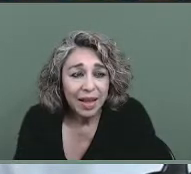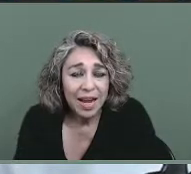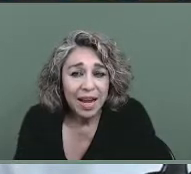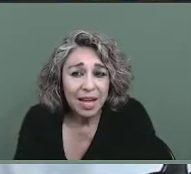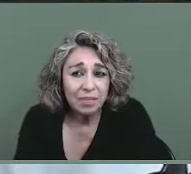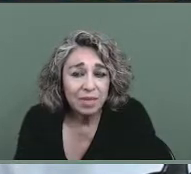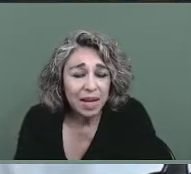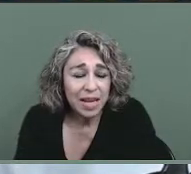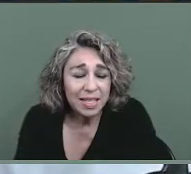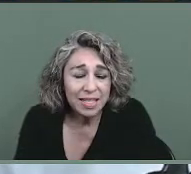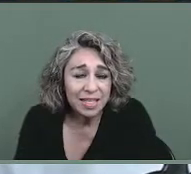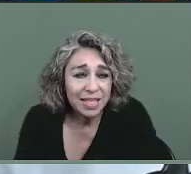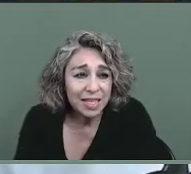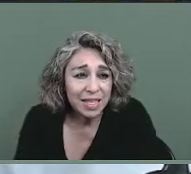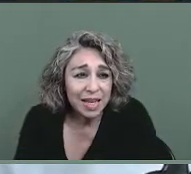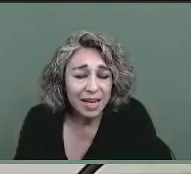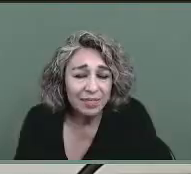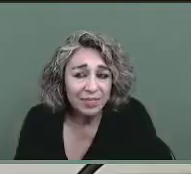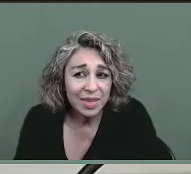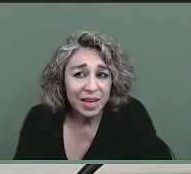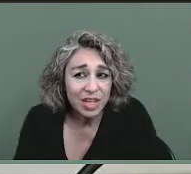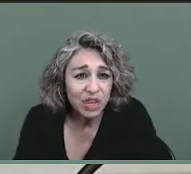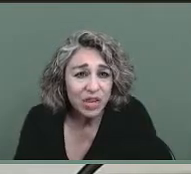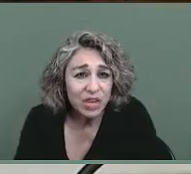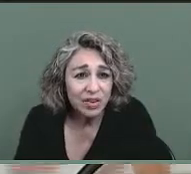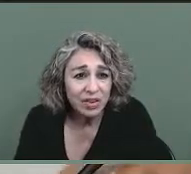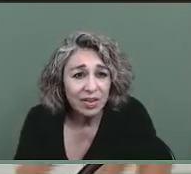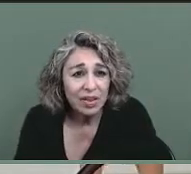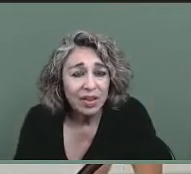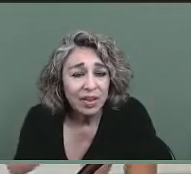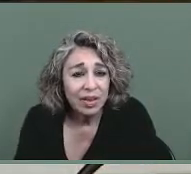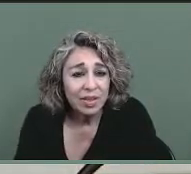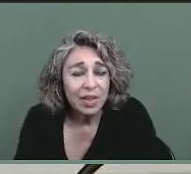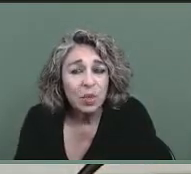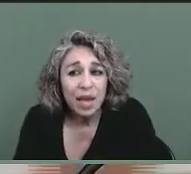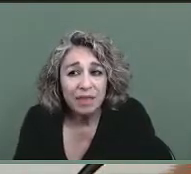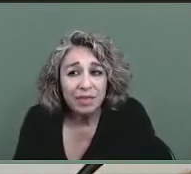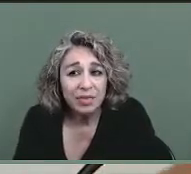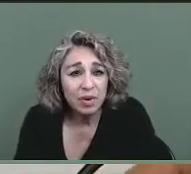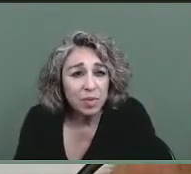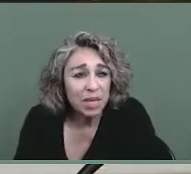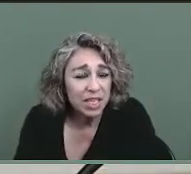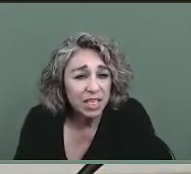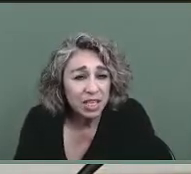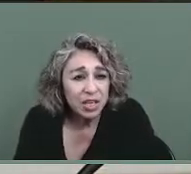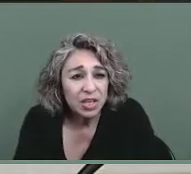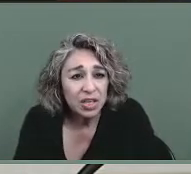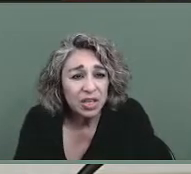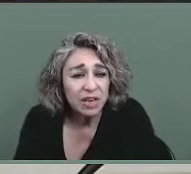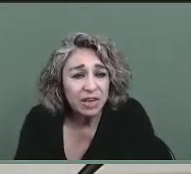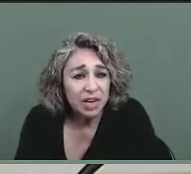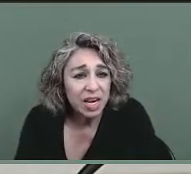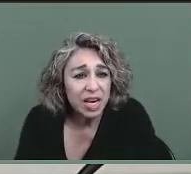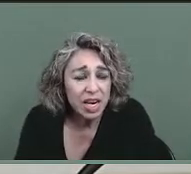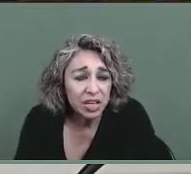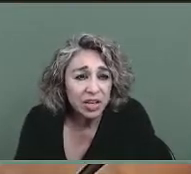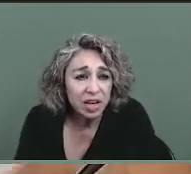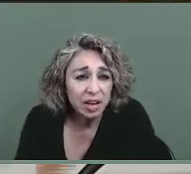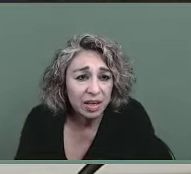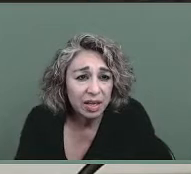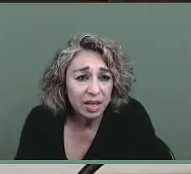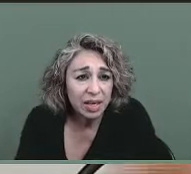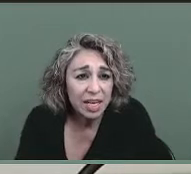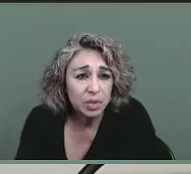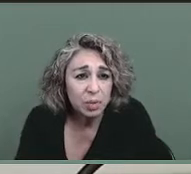and I am and assuring you that we have a formula to govern not to